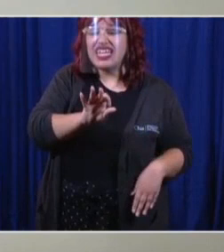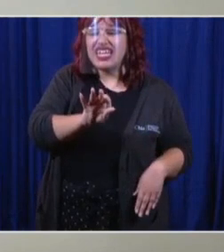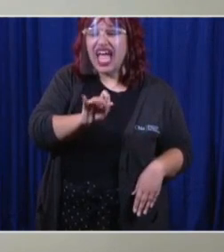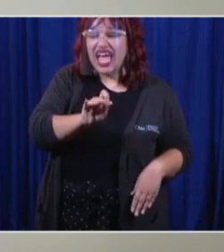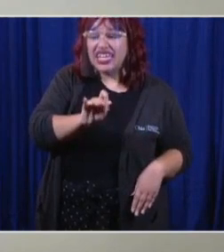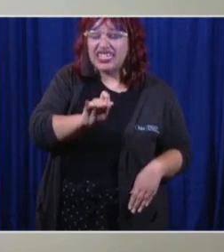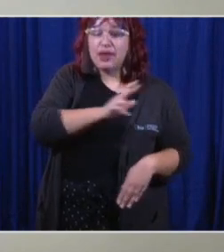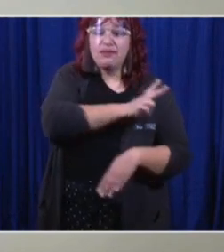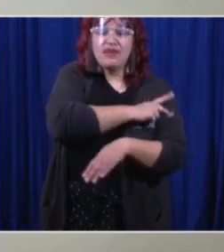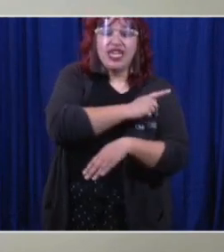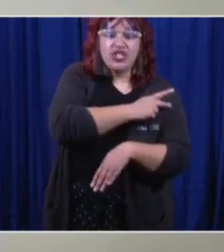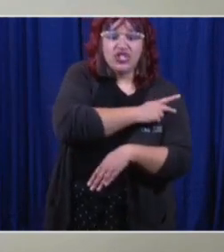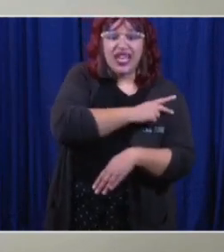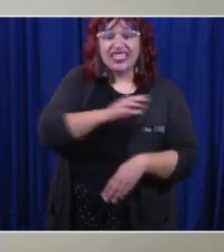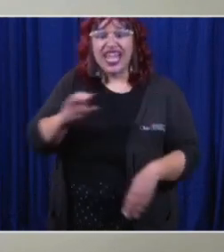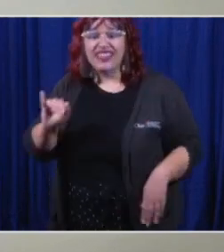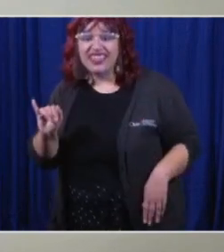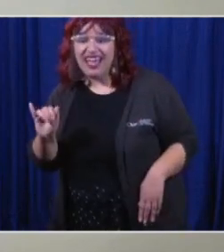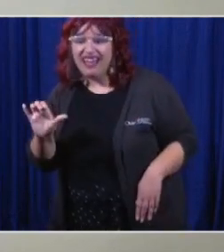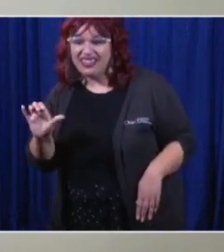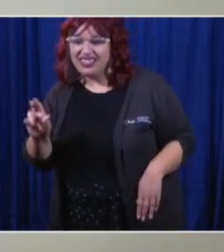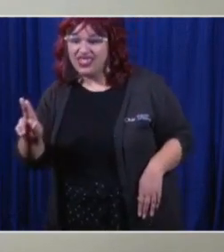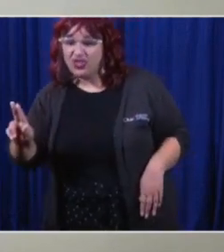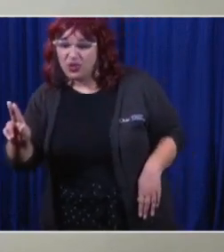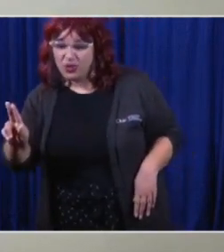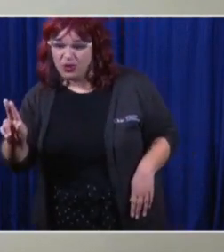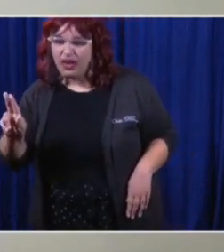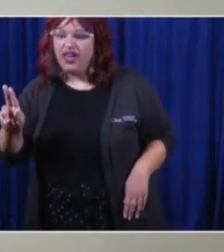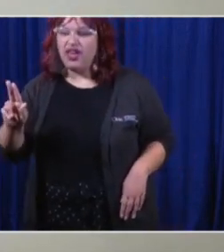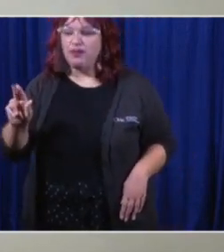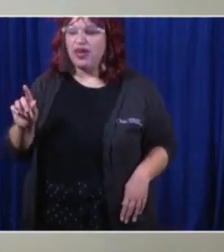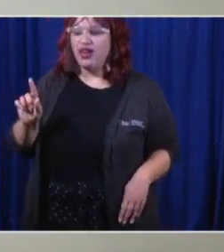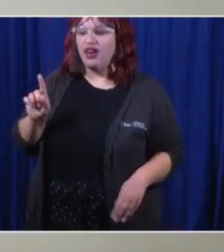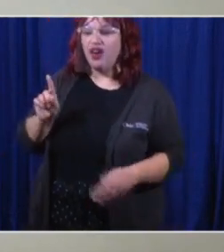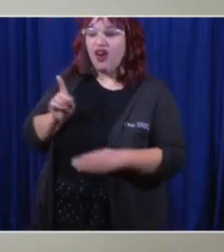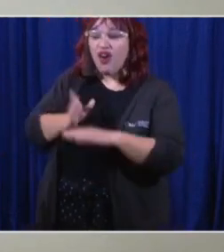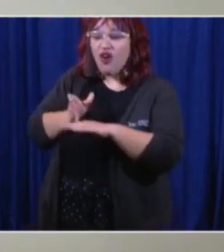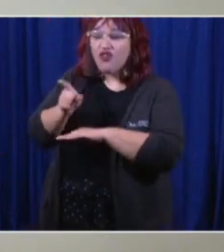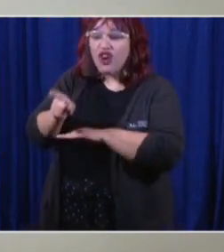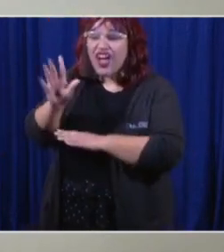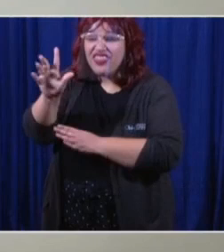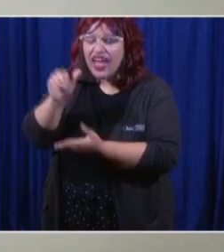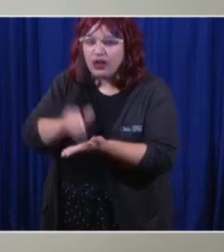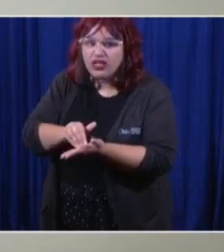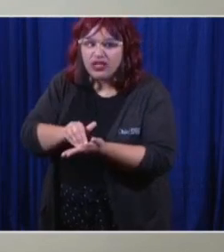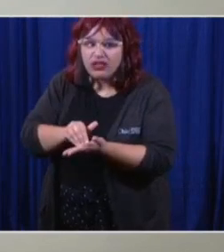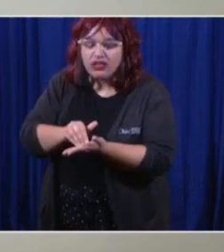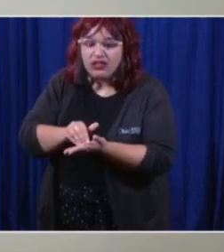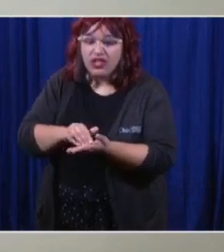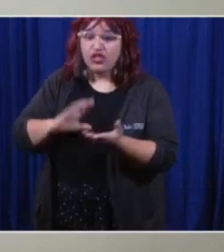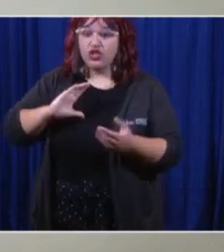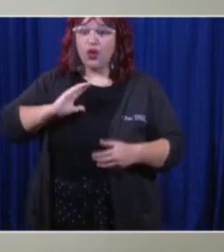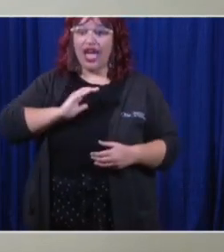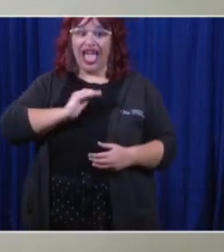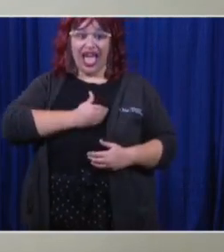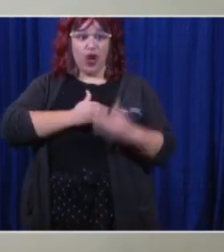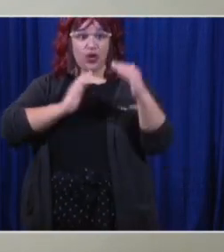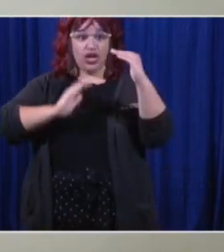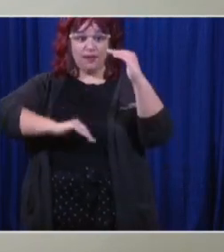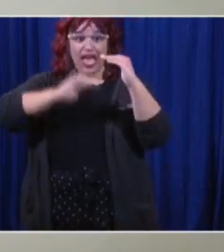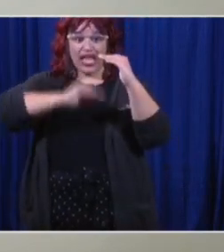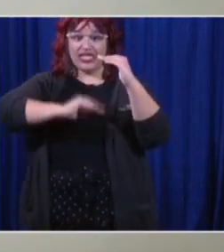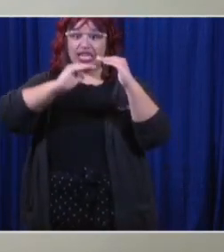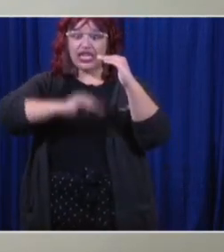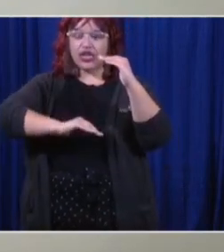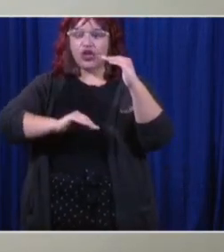the ICUs in our region alone. That represents about 30% of our capacity in the region. If you